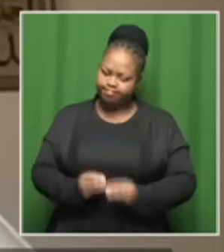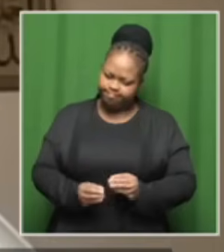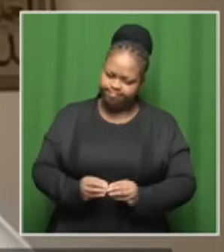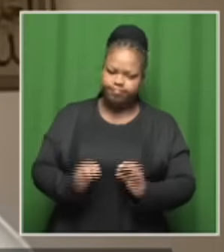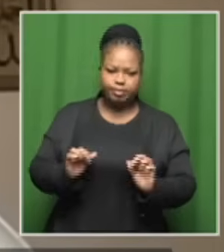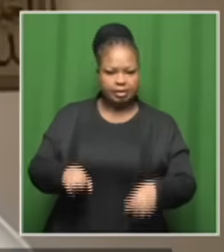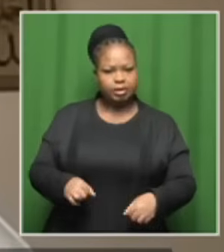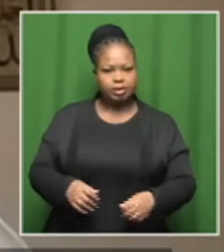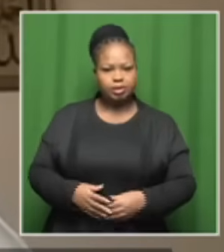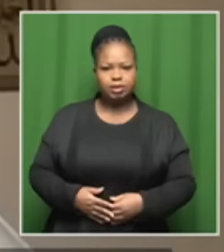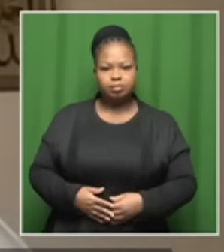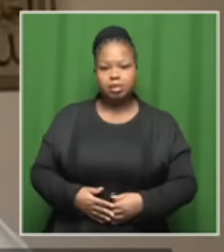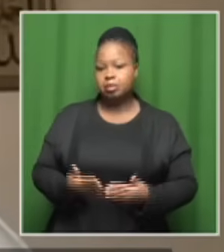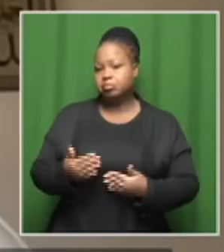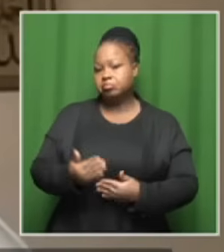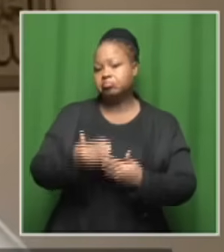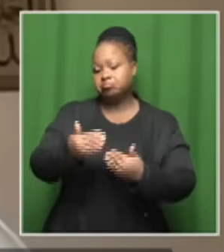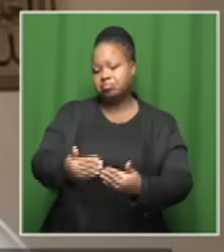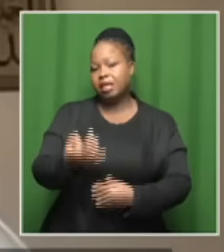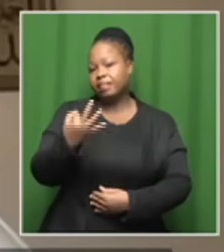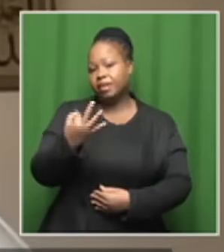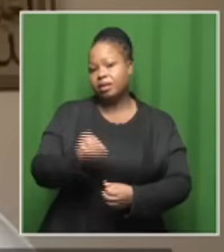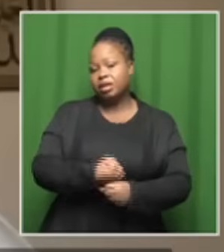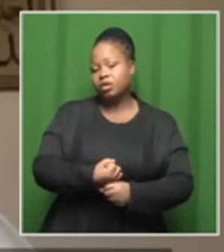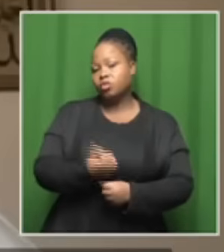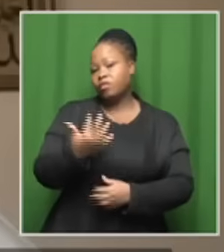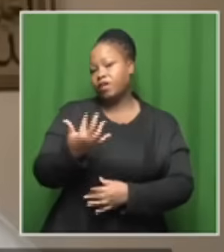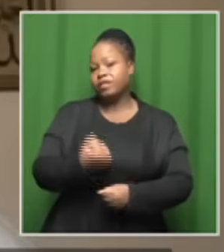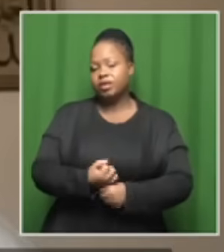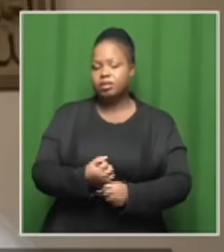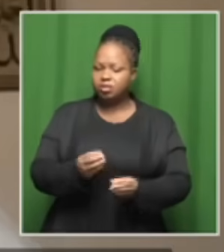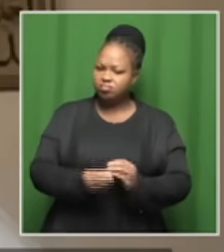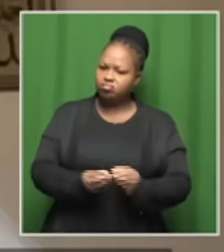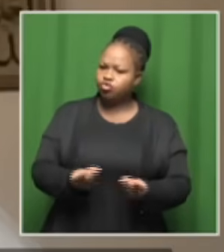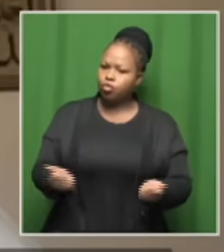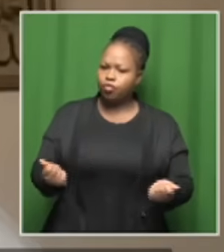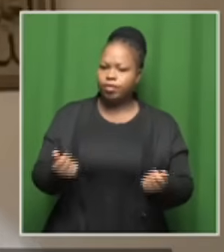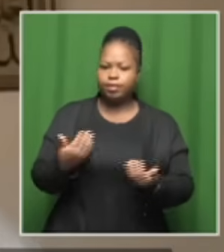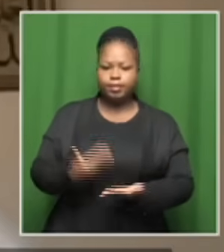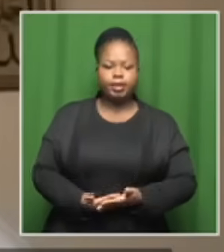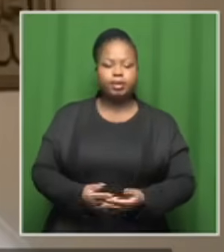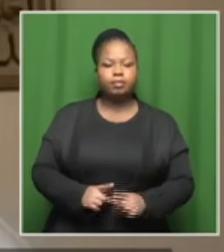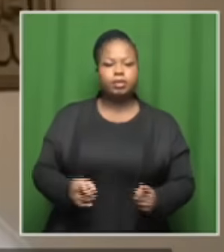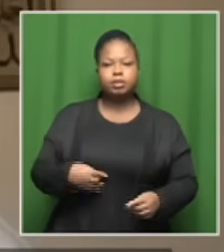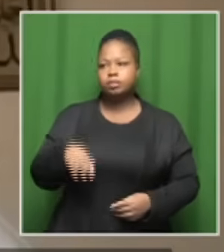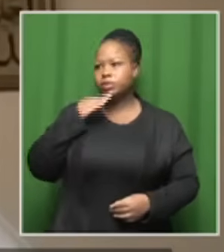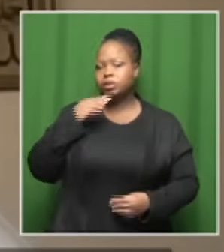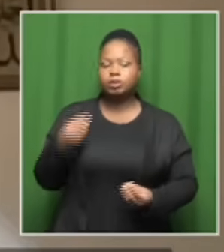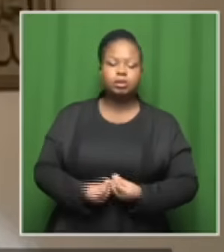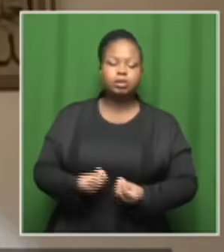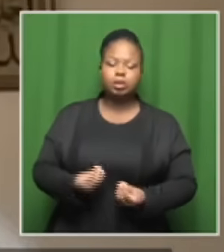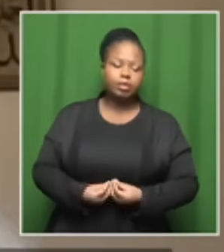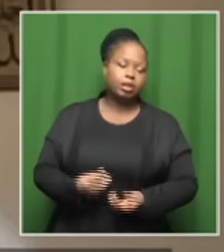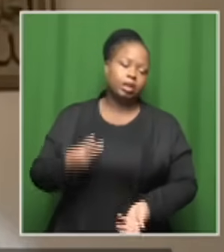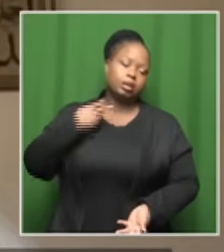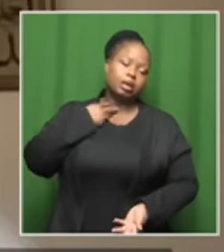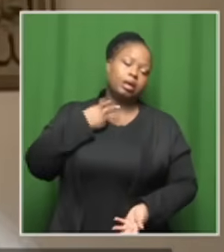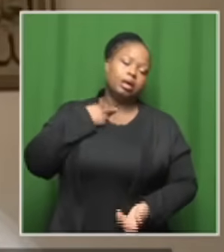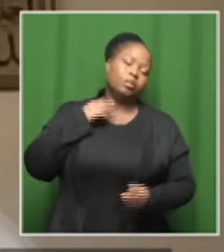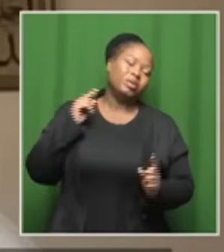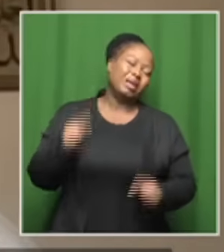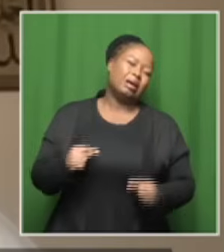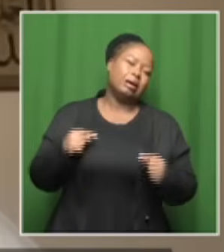up within the next 3 to 5 years. It's not something insurmountable. It's not something that